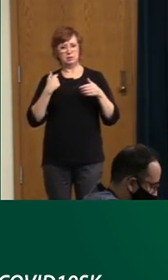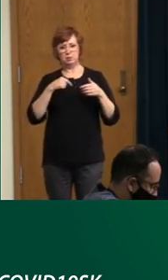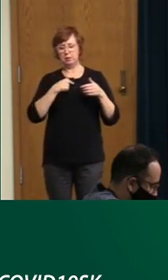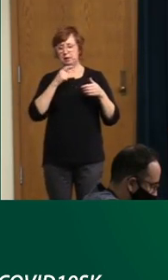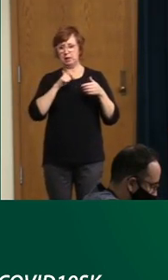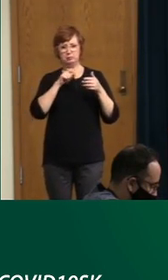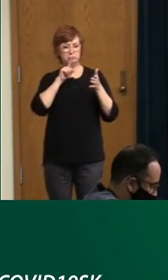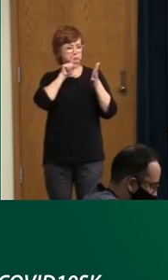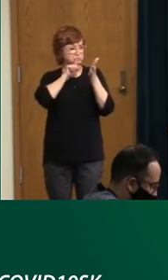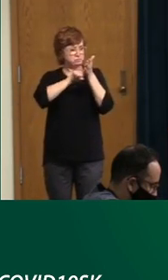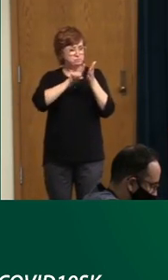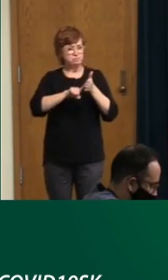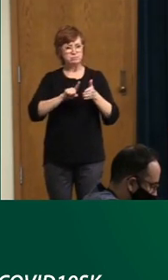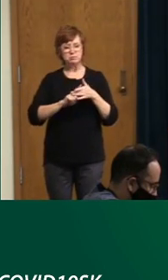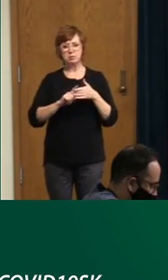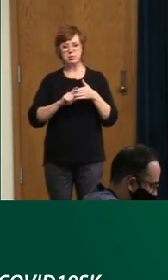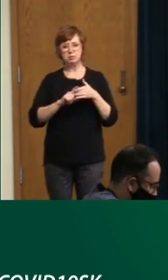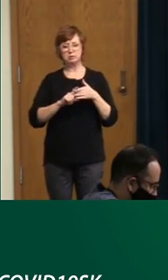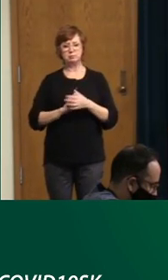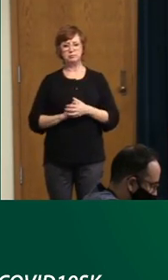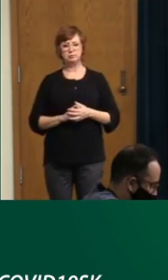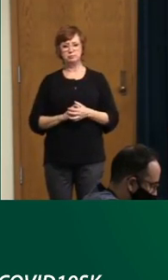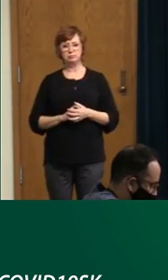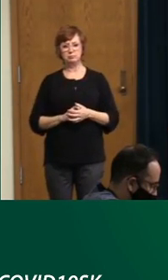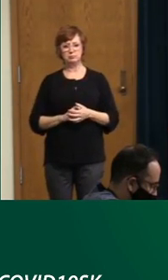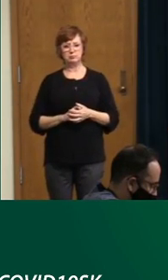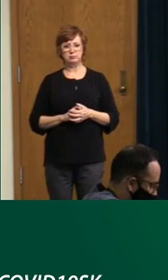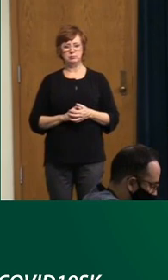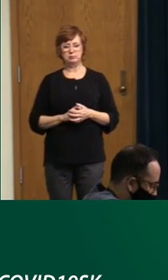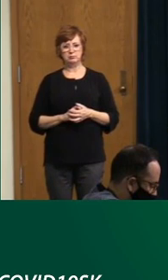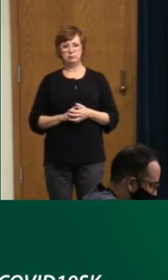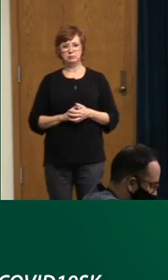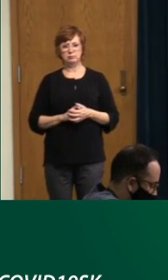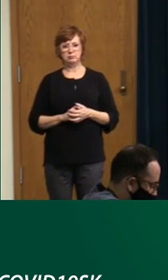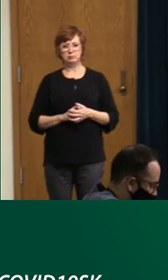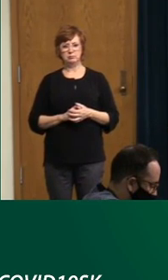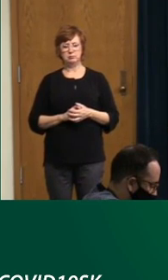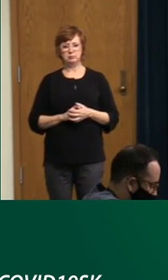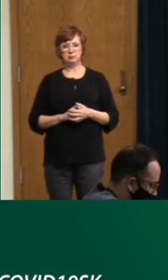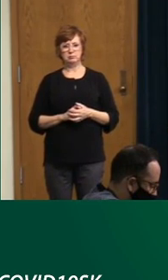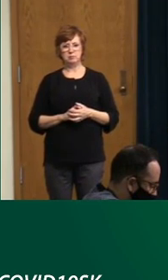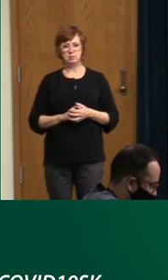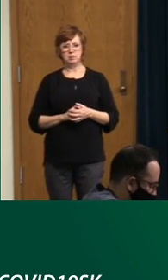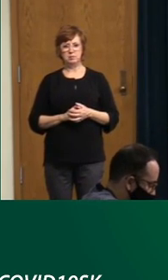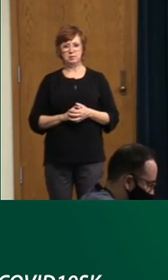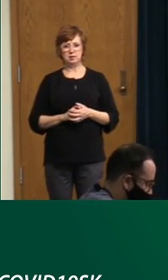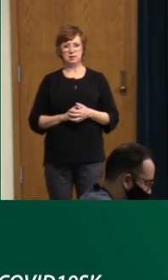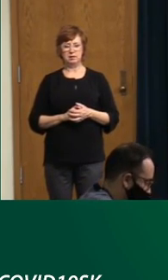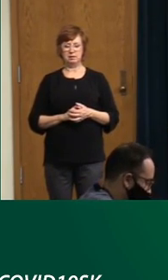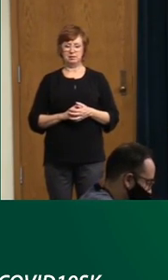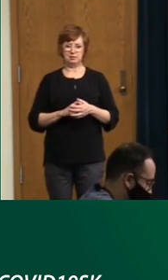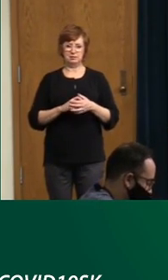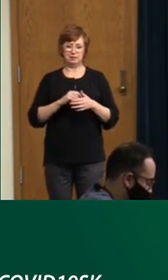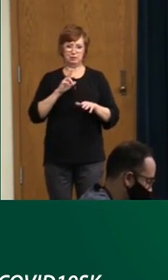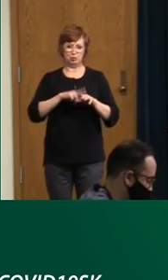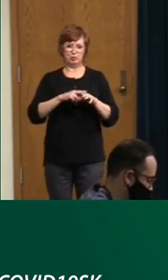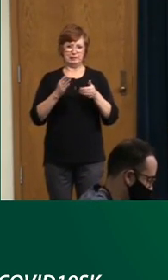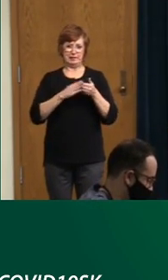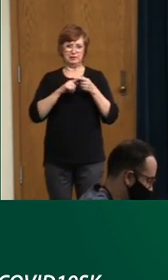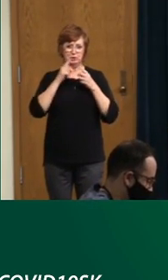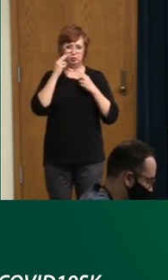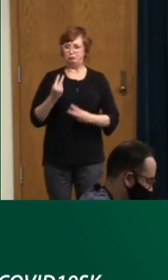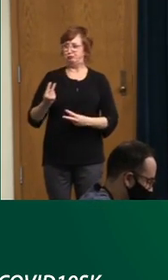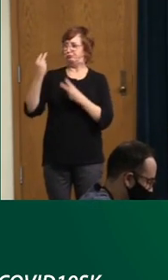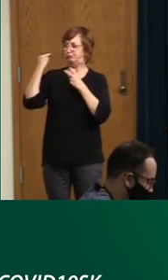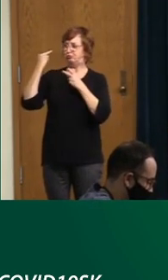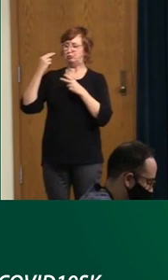those measures exactly. Like it's very easy to look back and say, well, we could have done this then, but with the information that we had at that